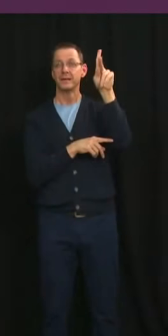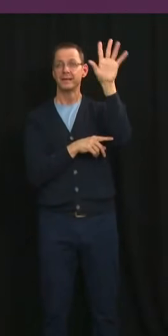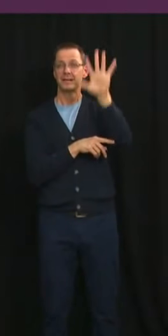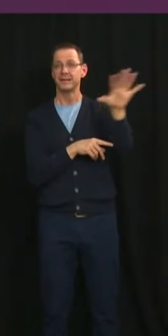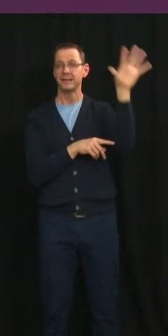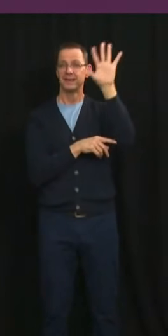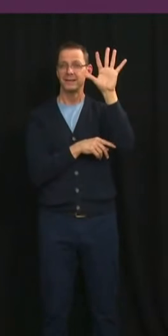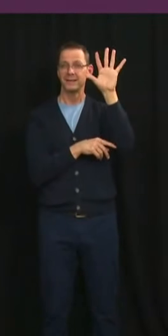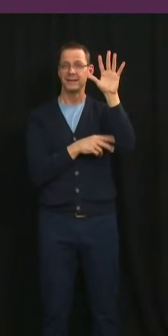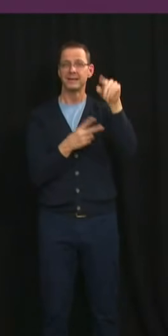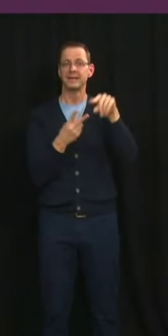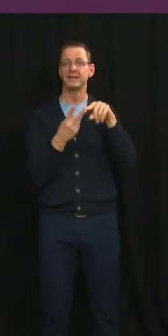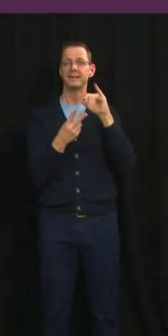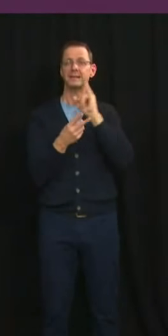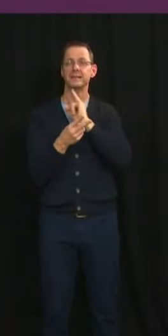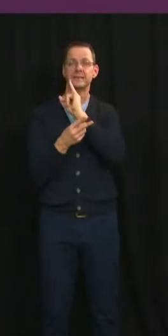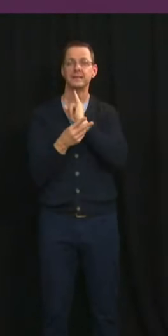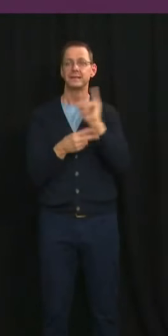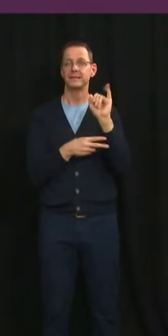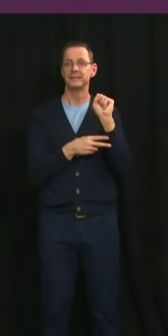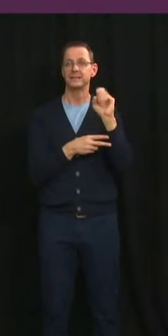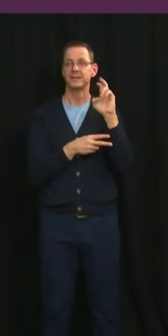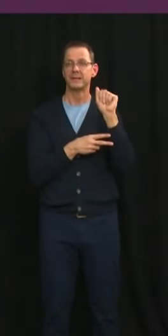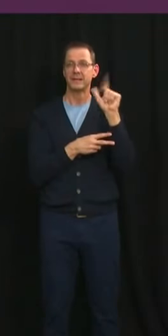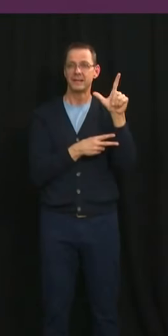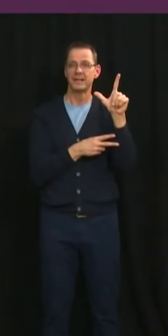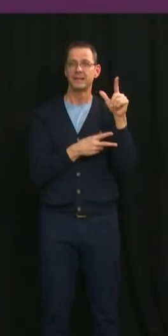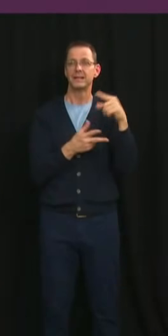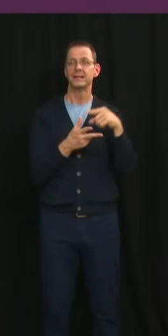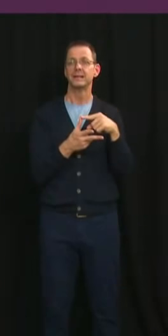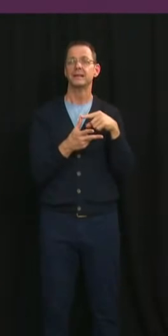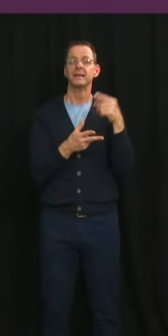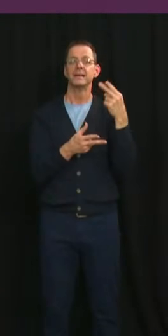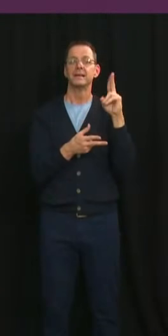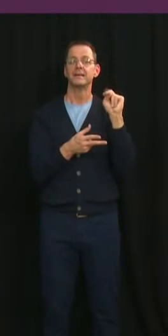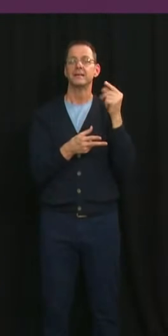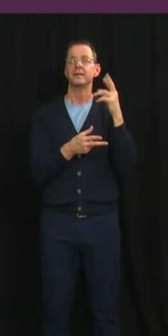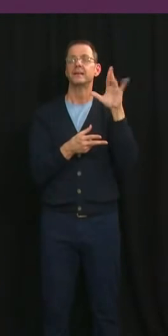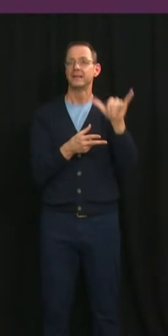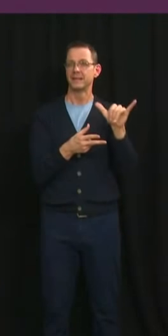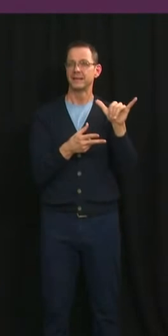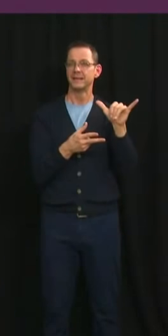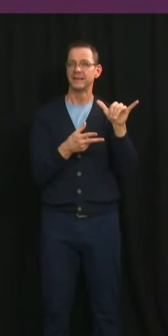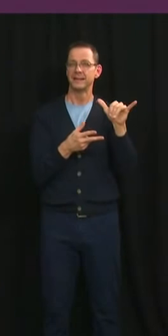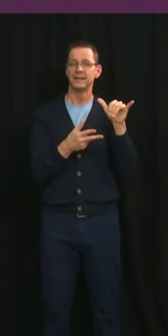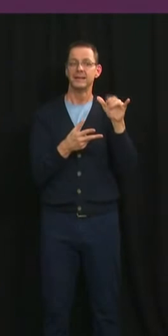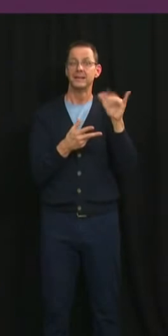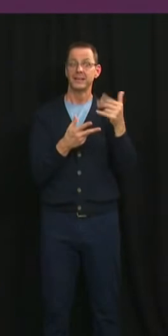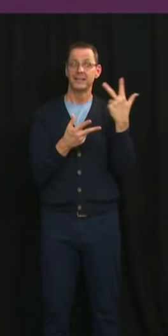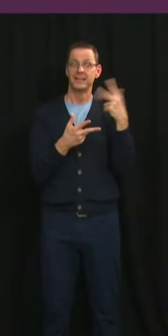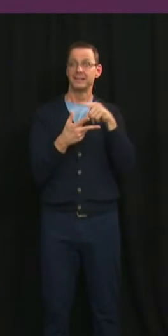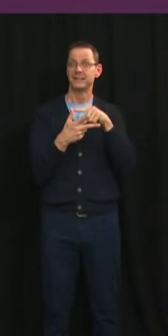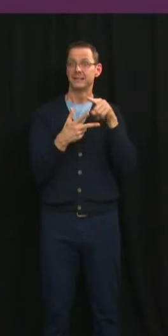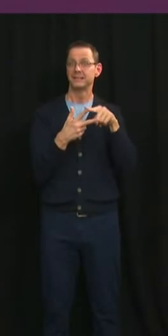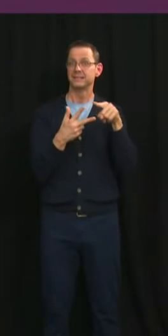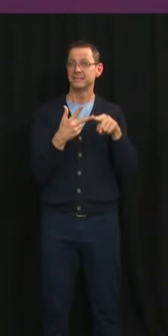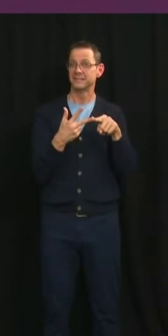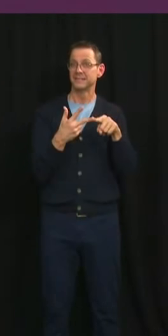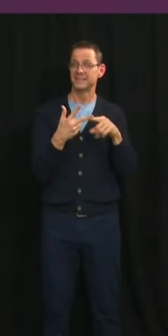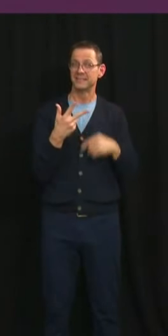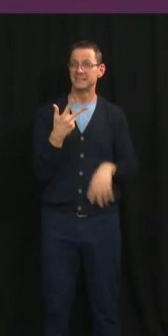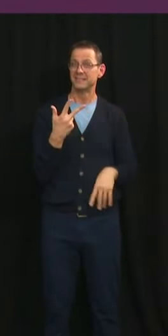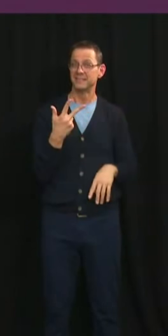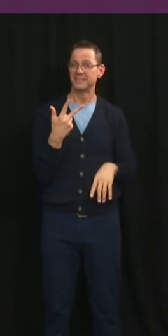counterexamples. The UK and Israel, as you well know, have been leading the world in their vaccination programs, and yet they both went